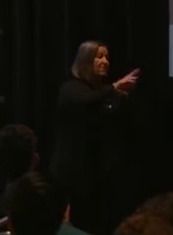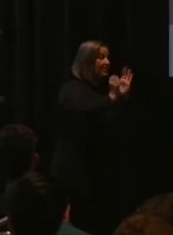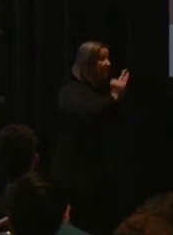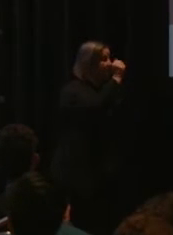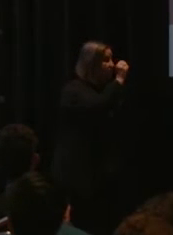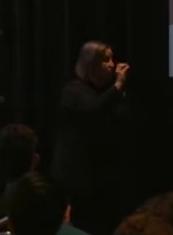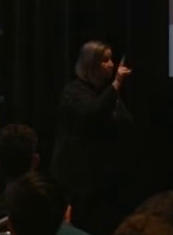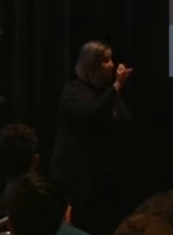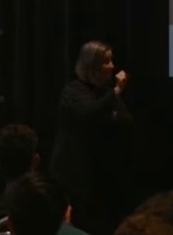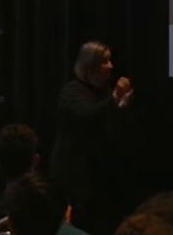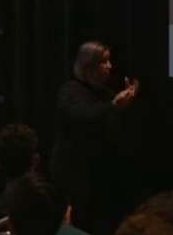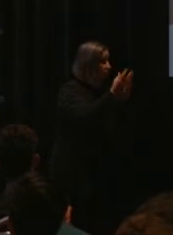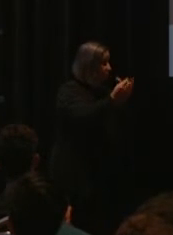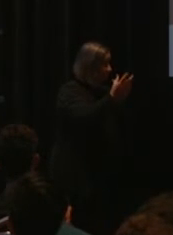for us.